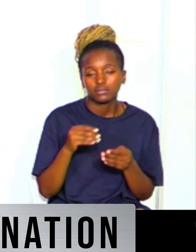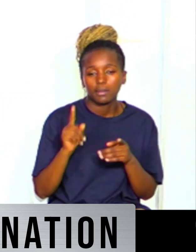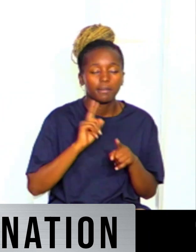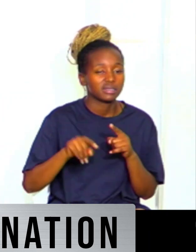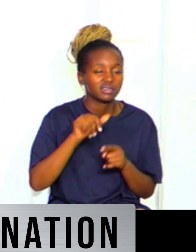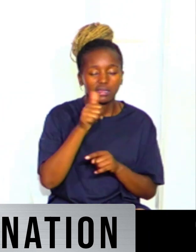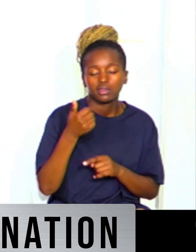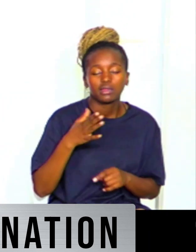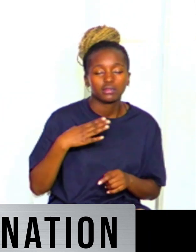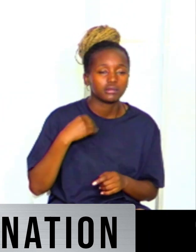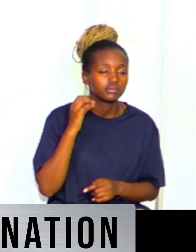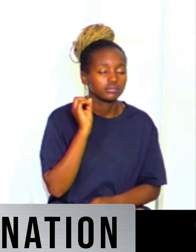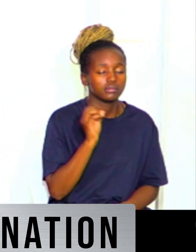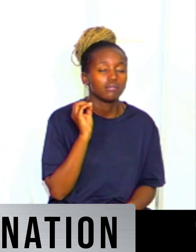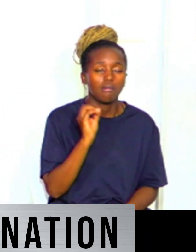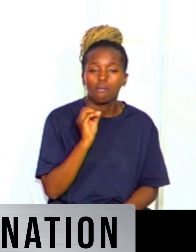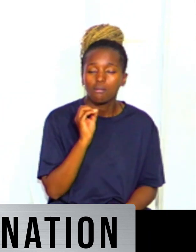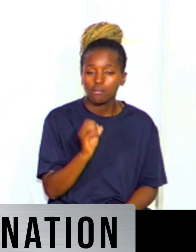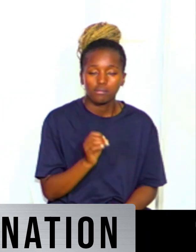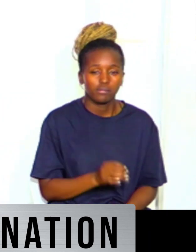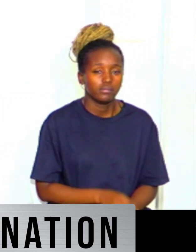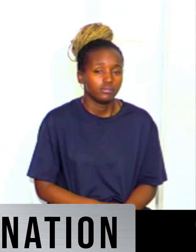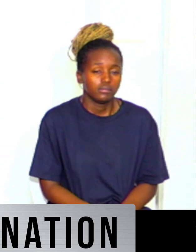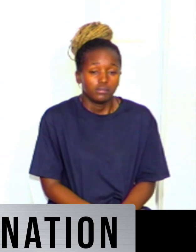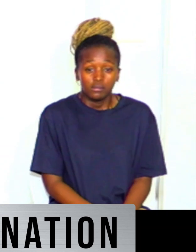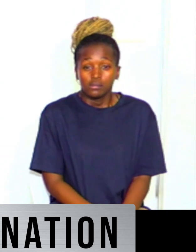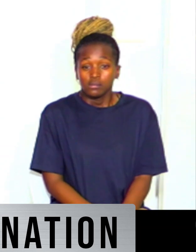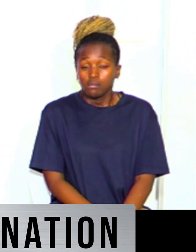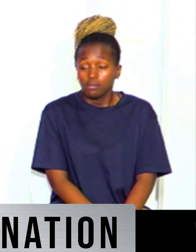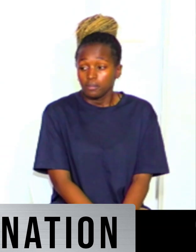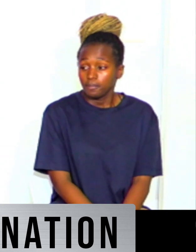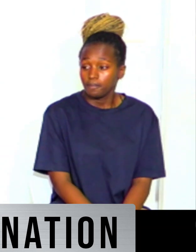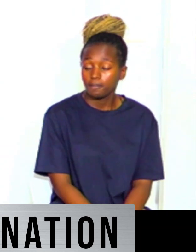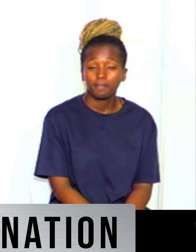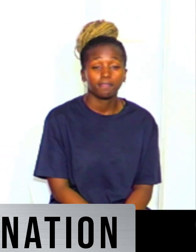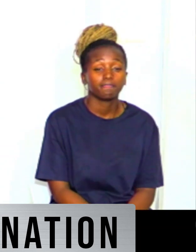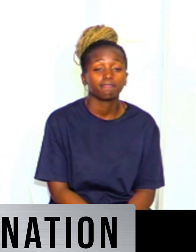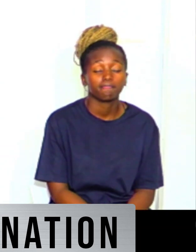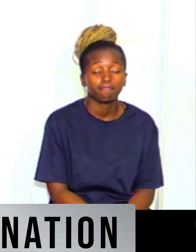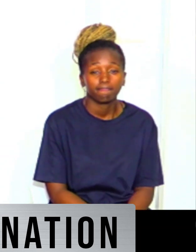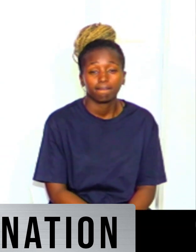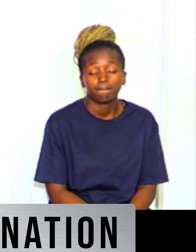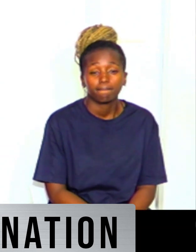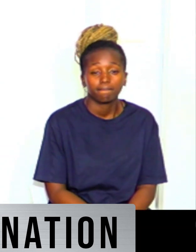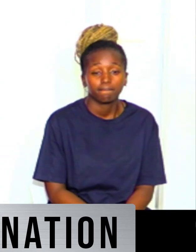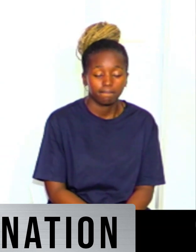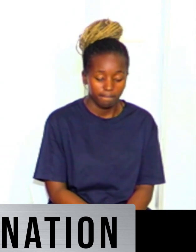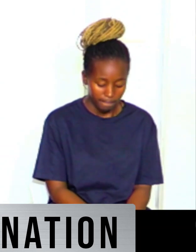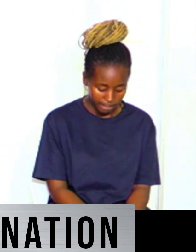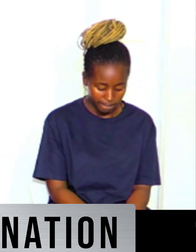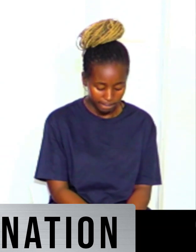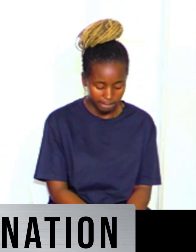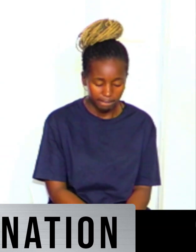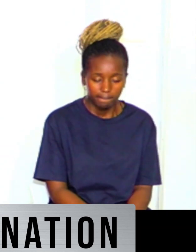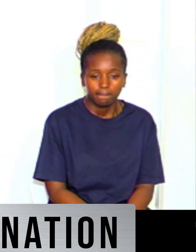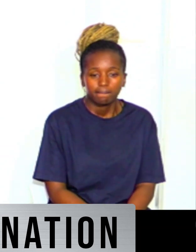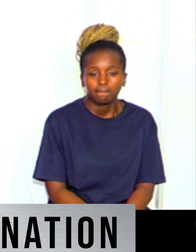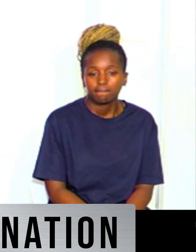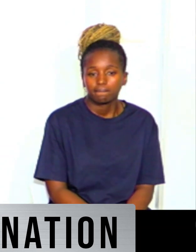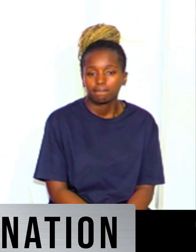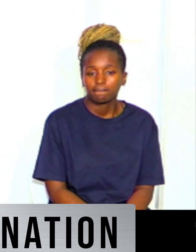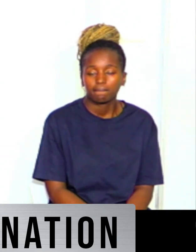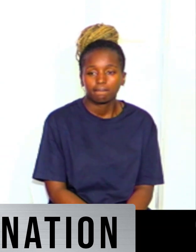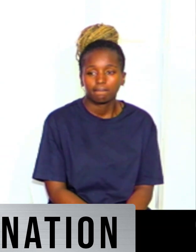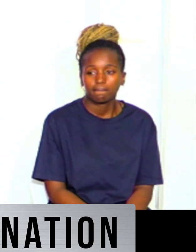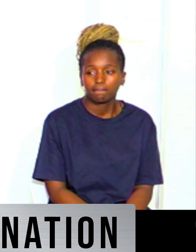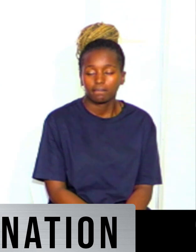one. Nominated PWD MCA. Right. It doesn't make sense. And those